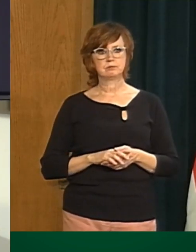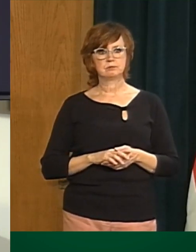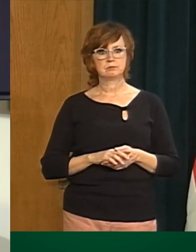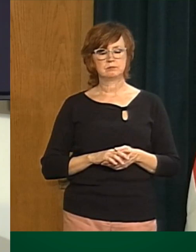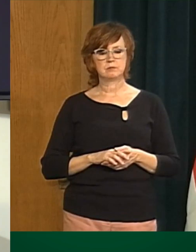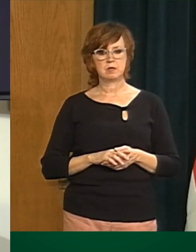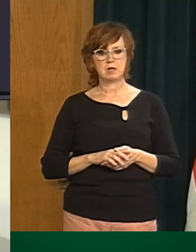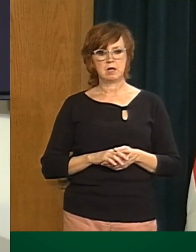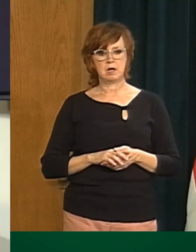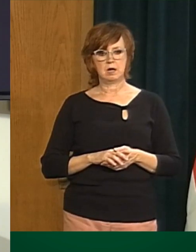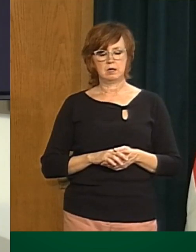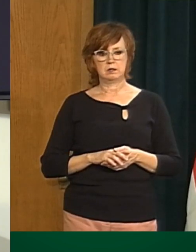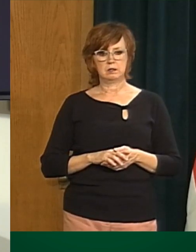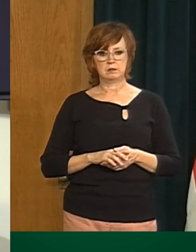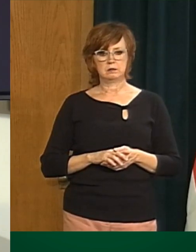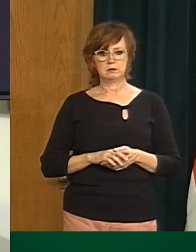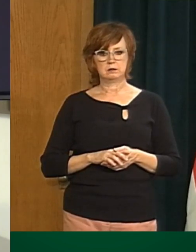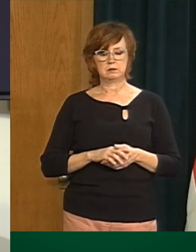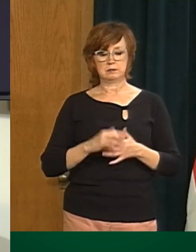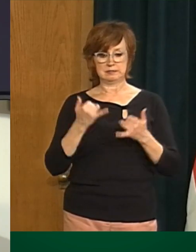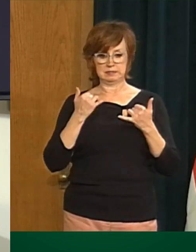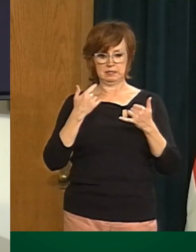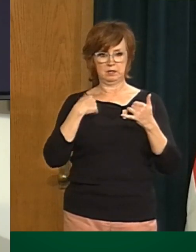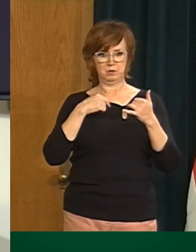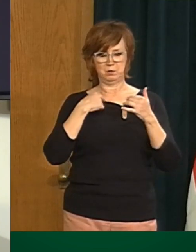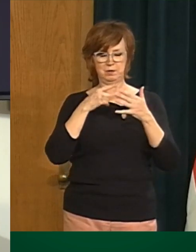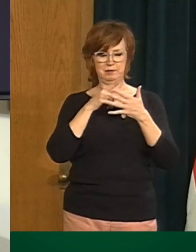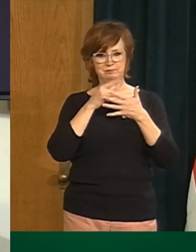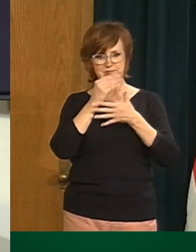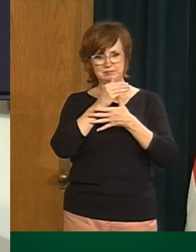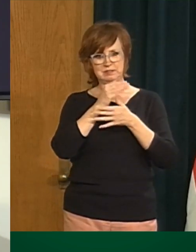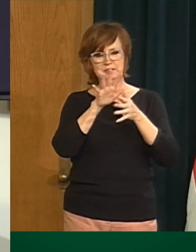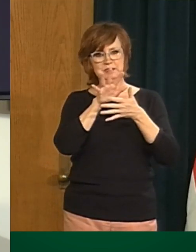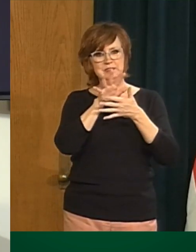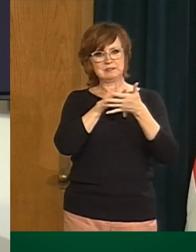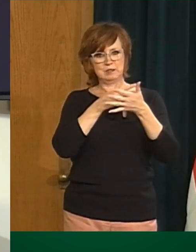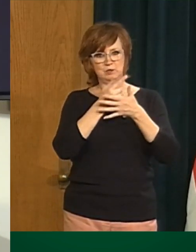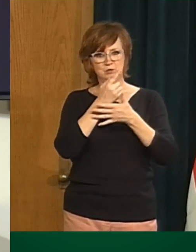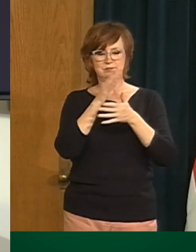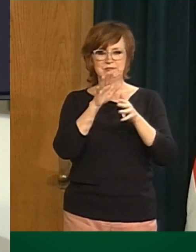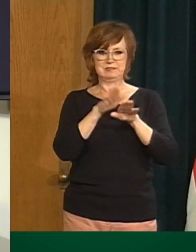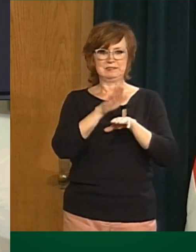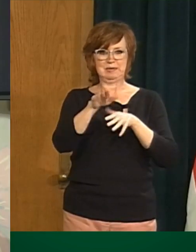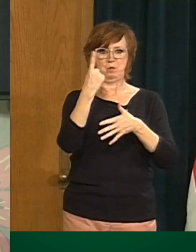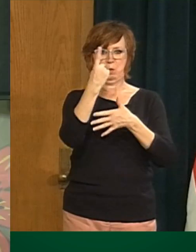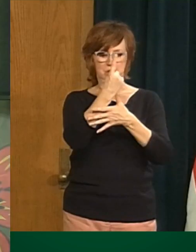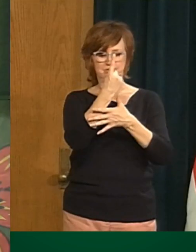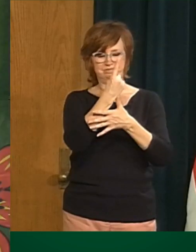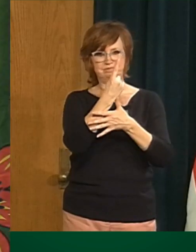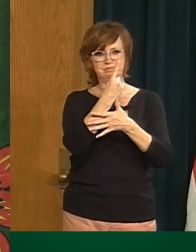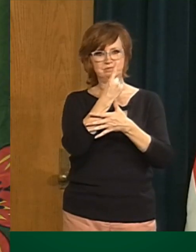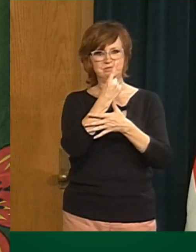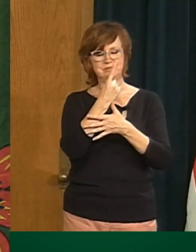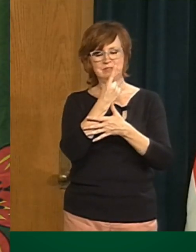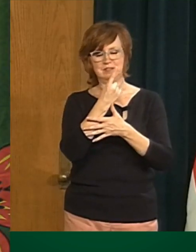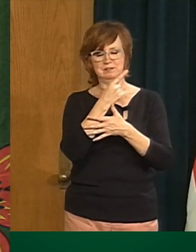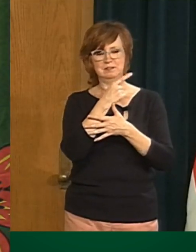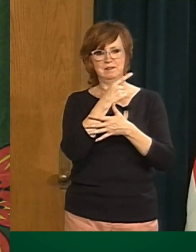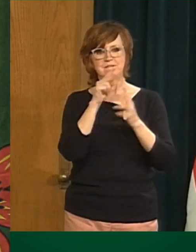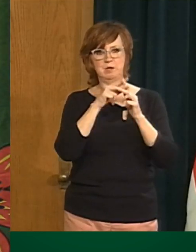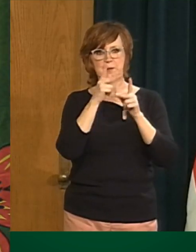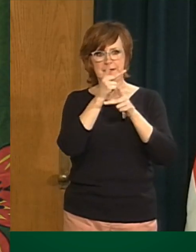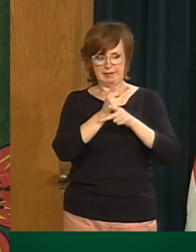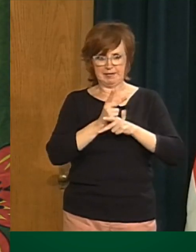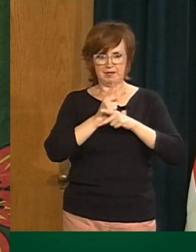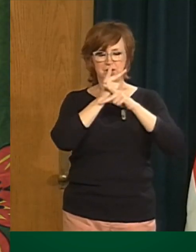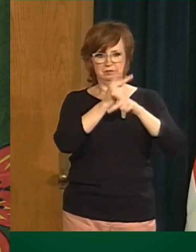very cautious portion of the Reopen Saskatchewan plan, I feel quite confident. As you look at the numbers across the vast number of